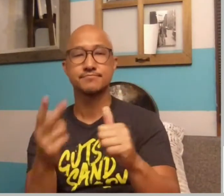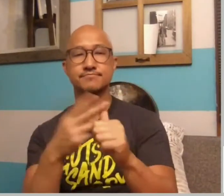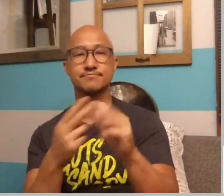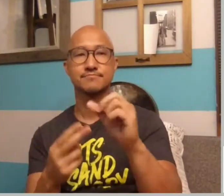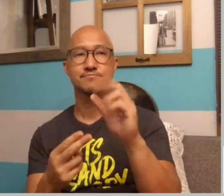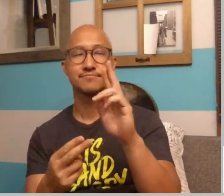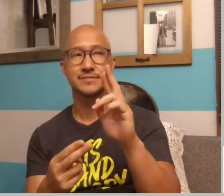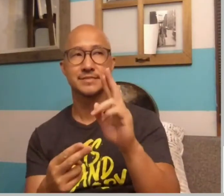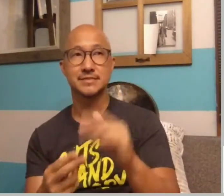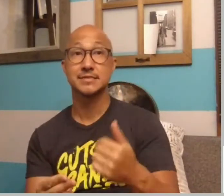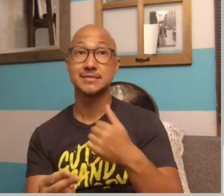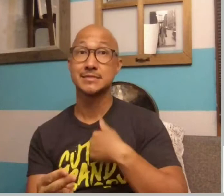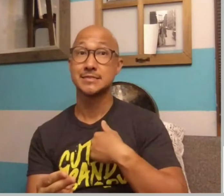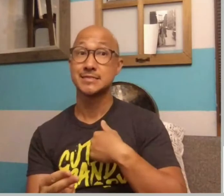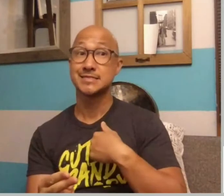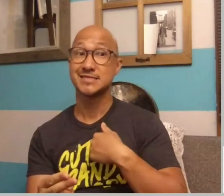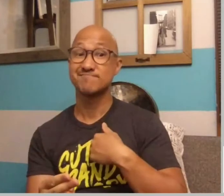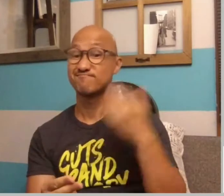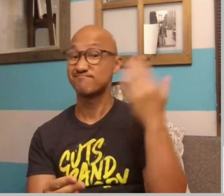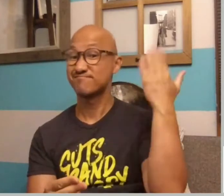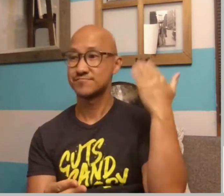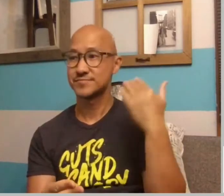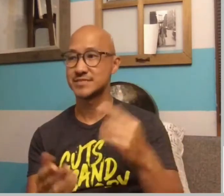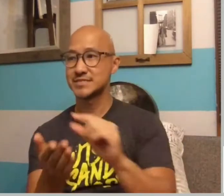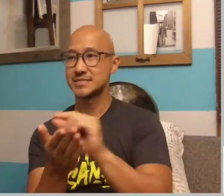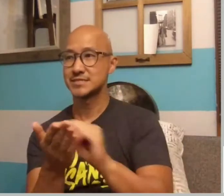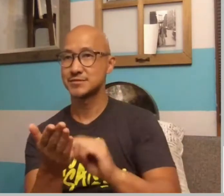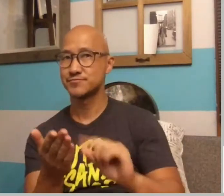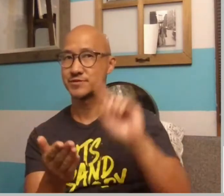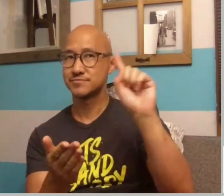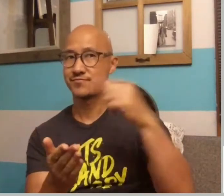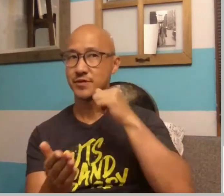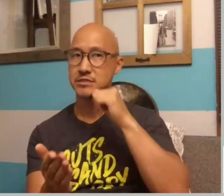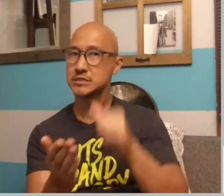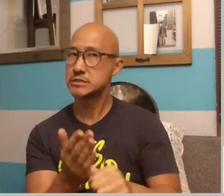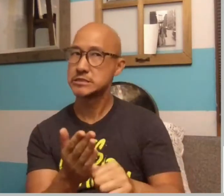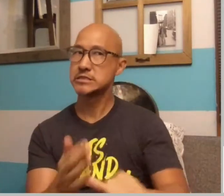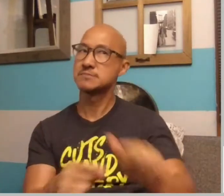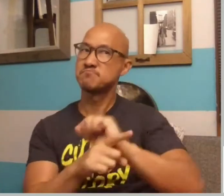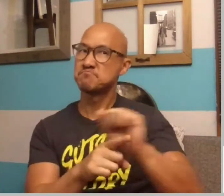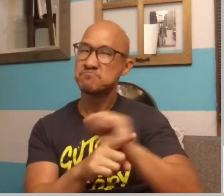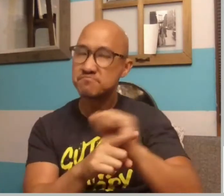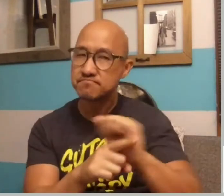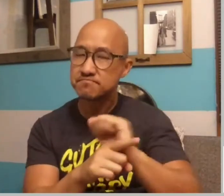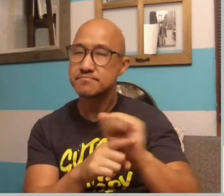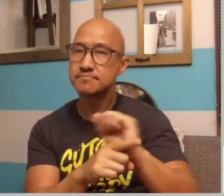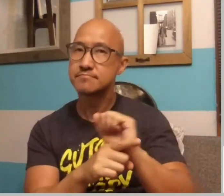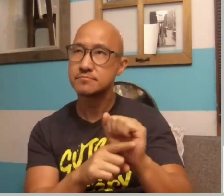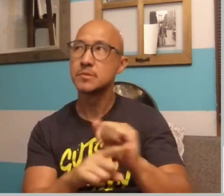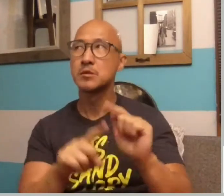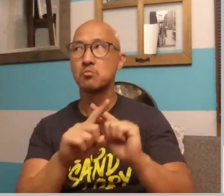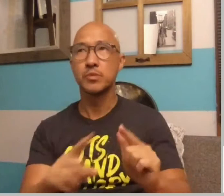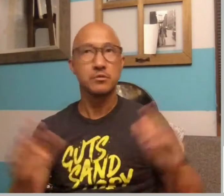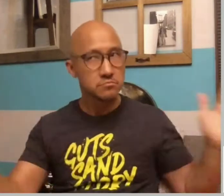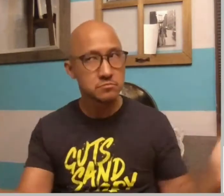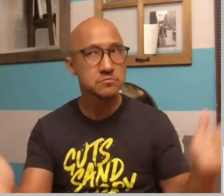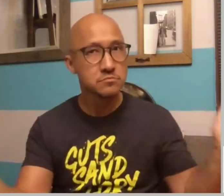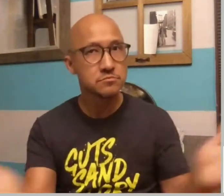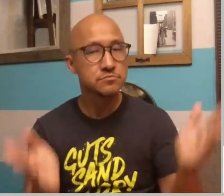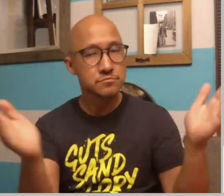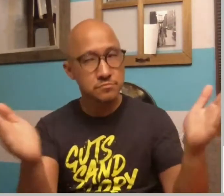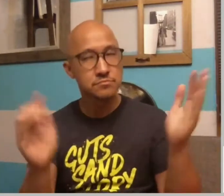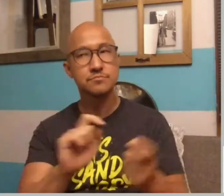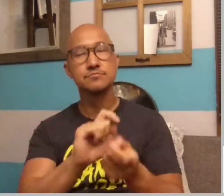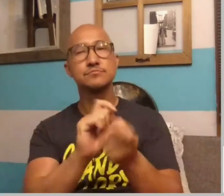the very ones who ought to give me the greatest joy. Surely you all know that my joy comes from your being joyful. I wrote that letter